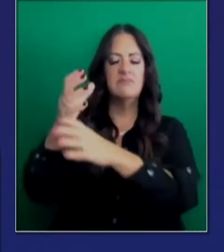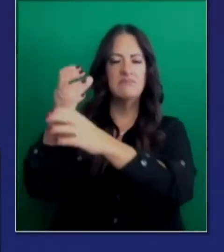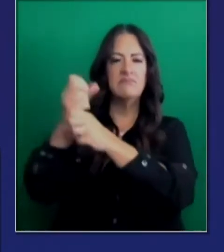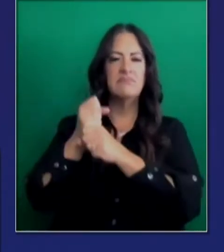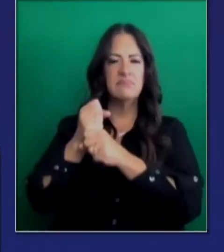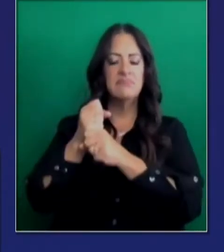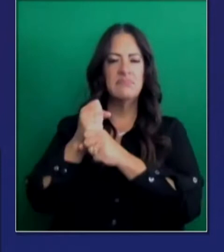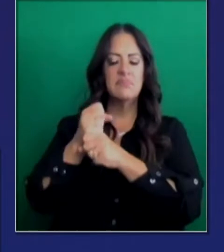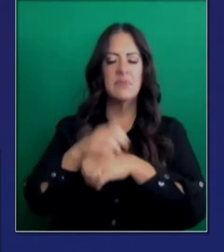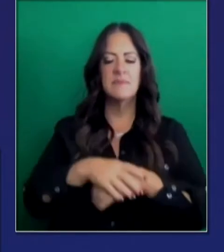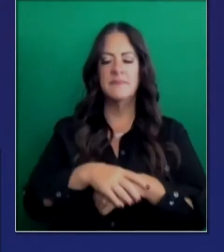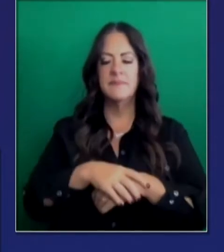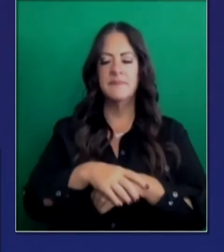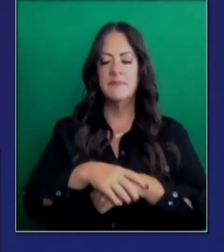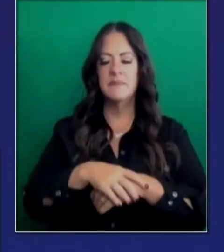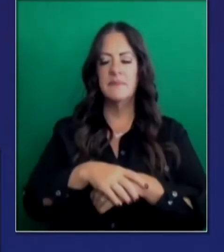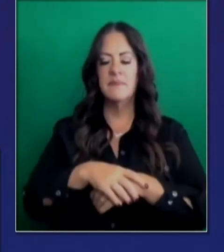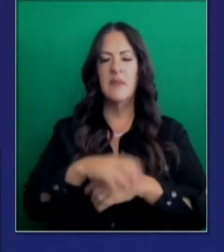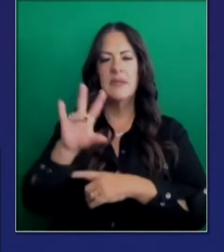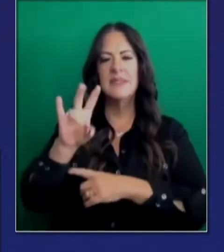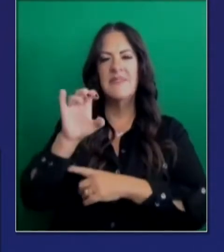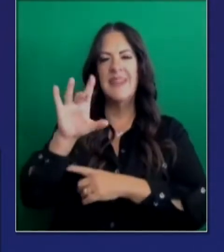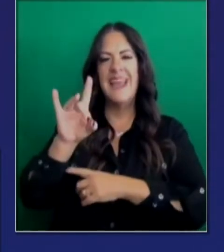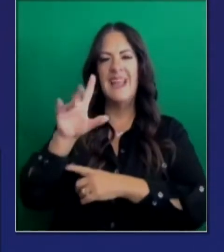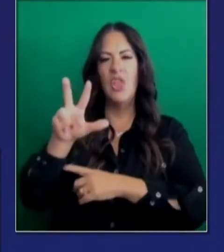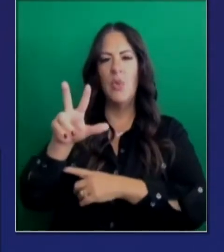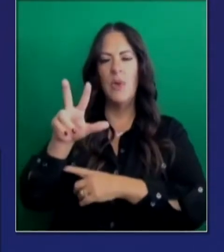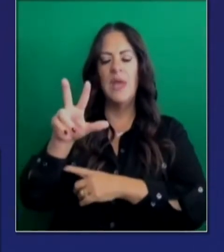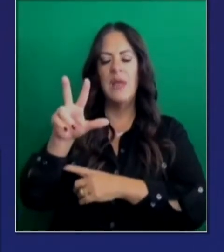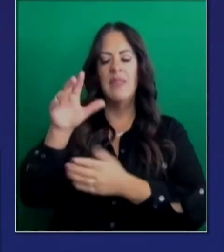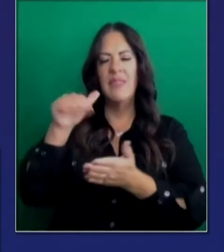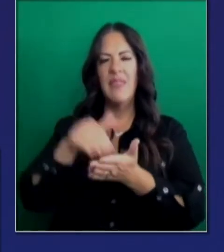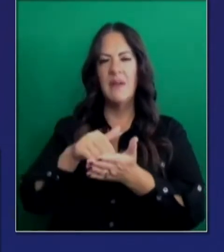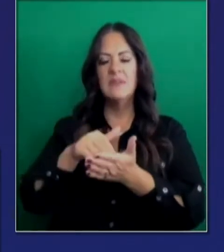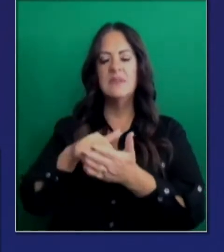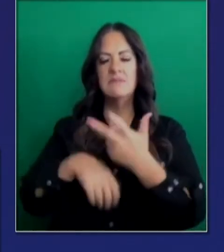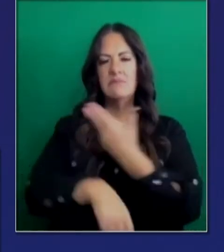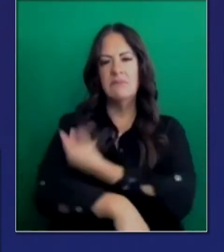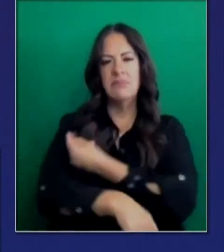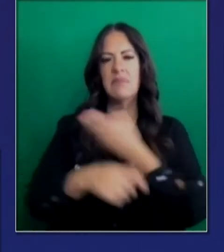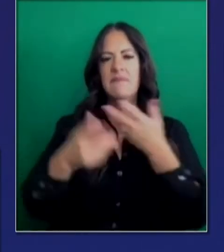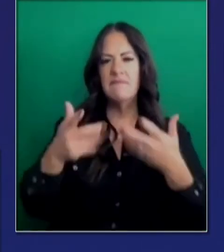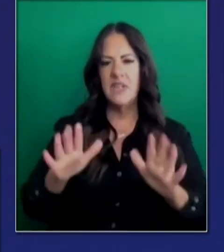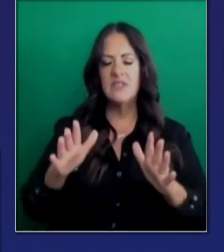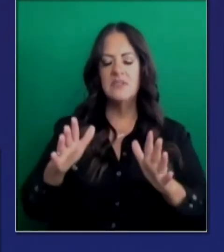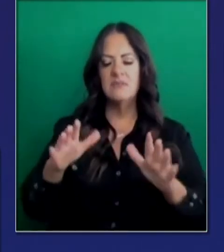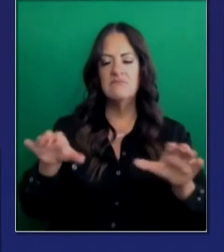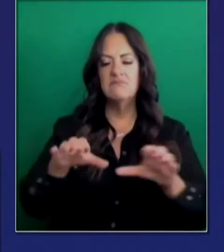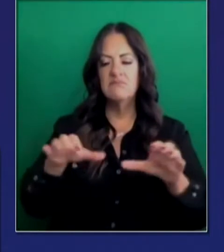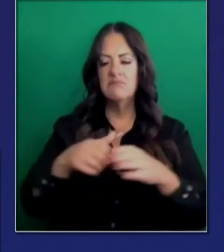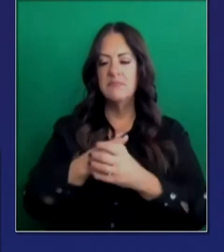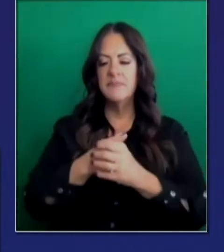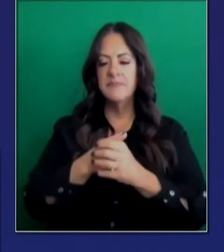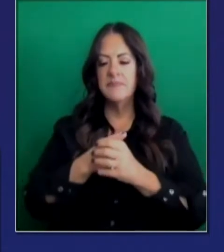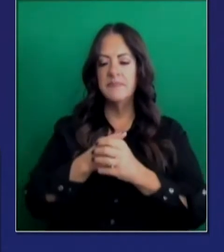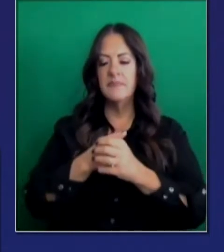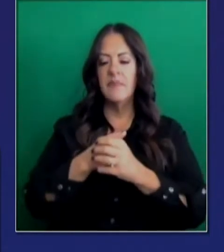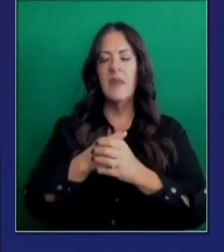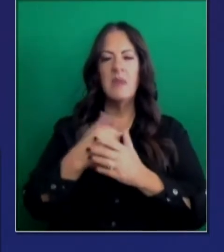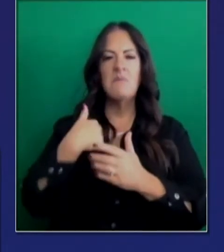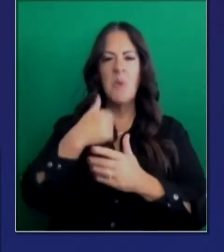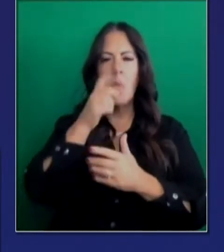administered, 783,000 administered. This is our last reporting period, and we will be updating this as we do